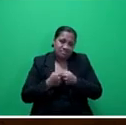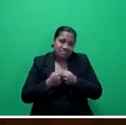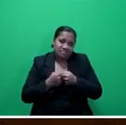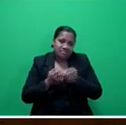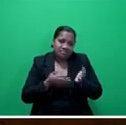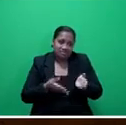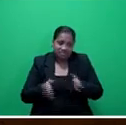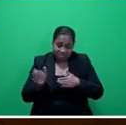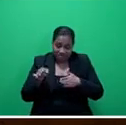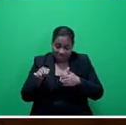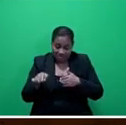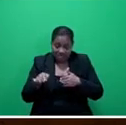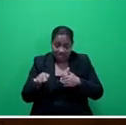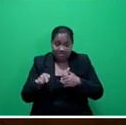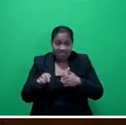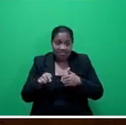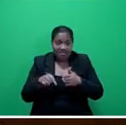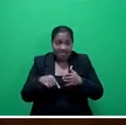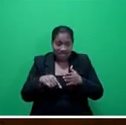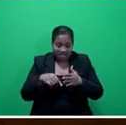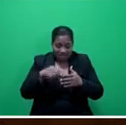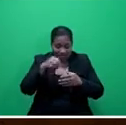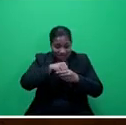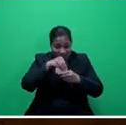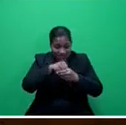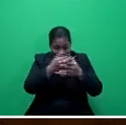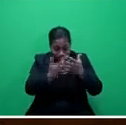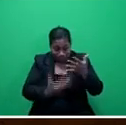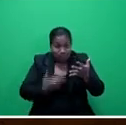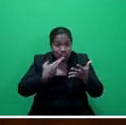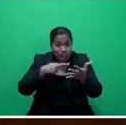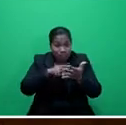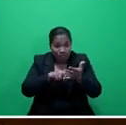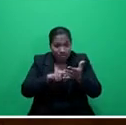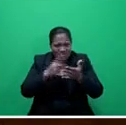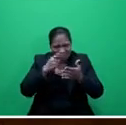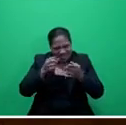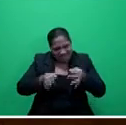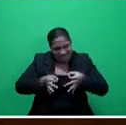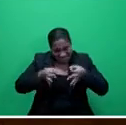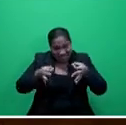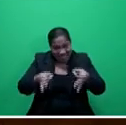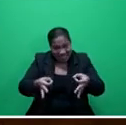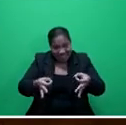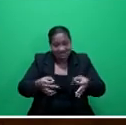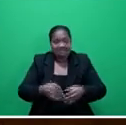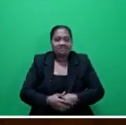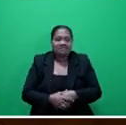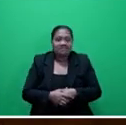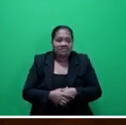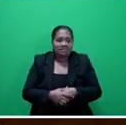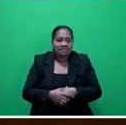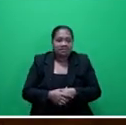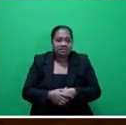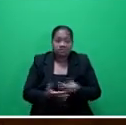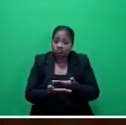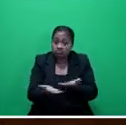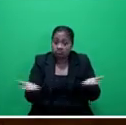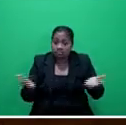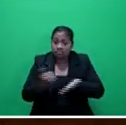that the debate of the content of the report is initiated at the future sittings. Is there a